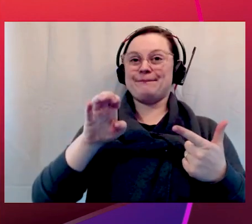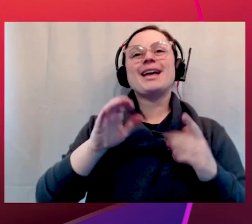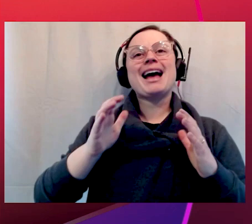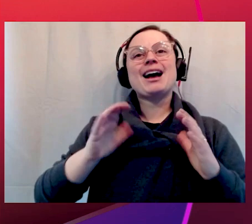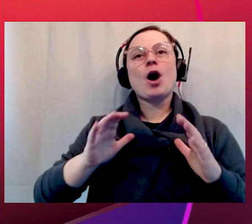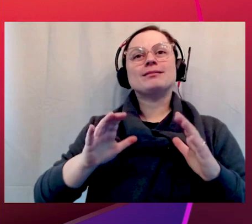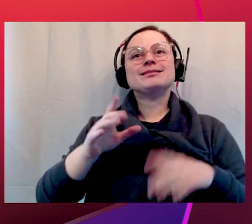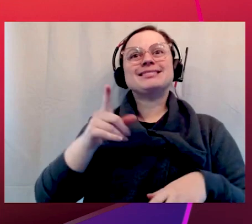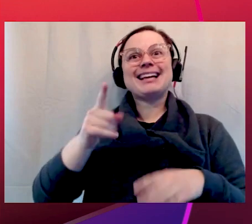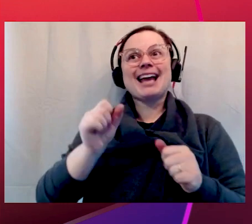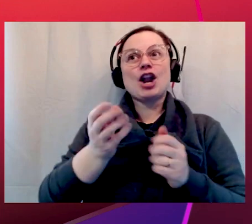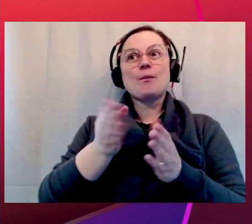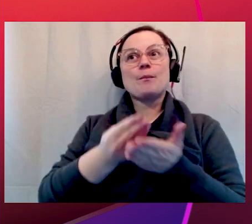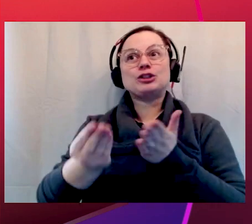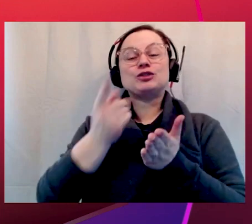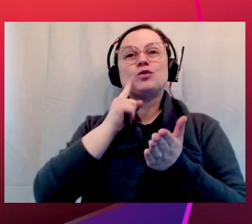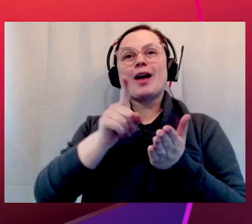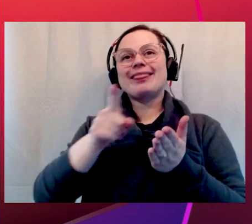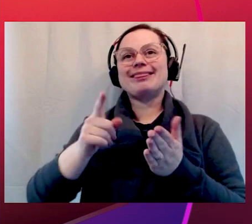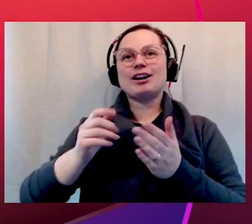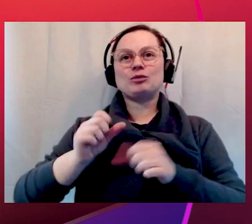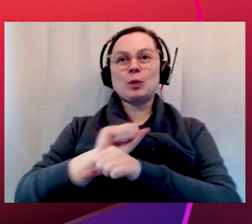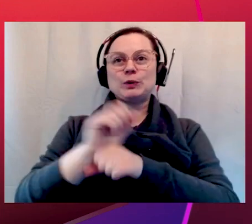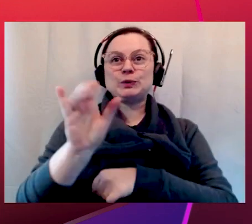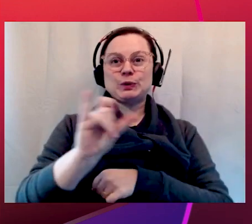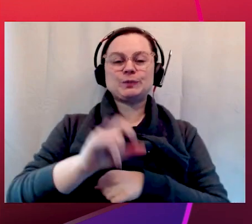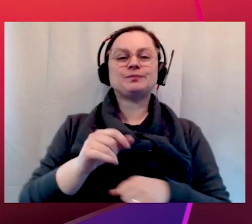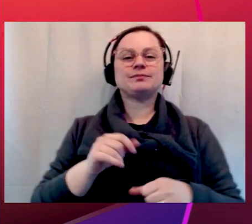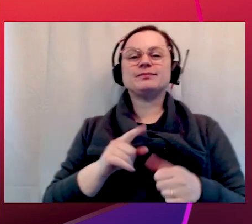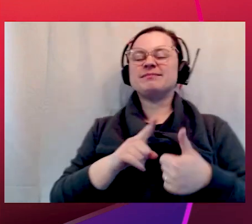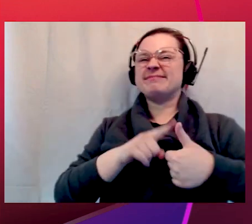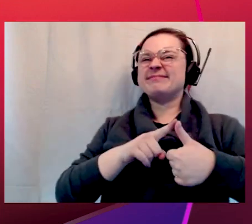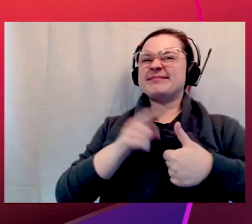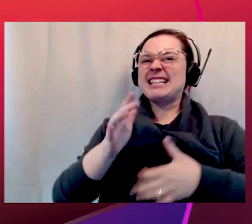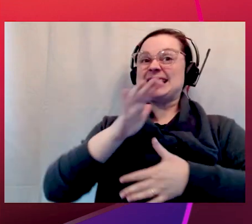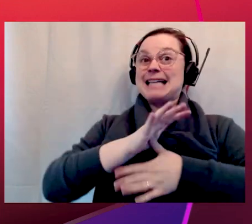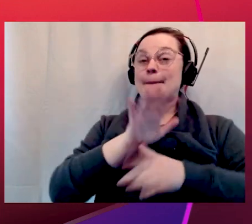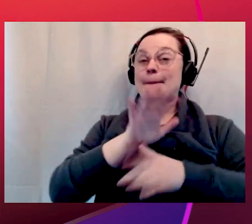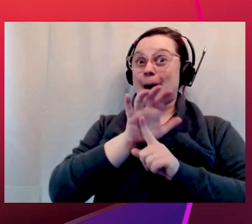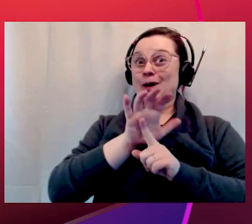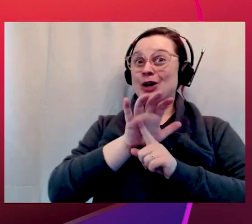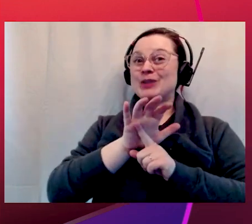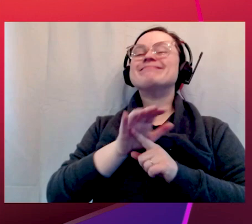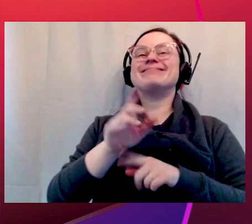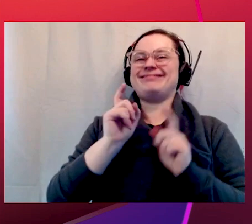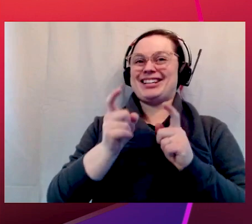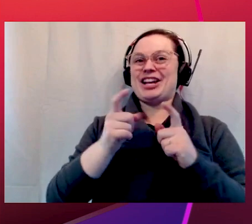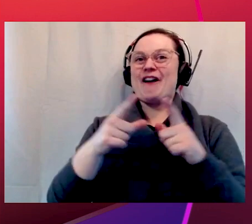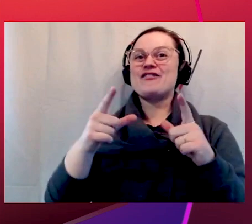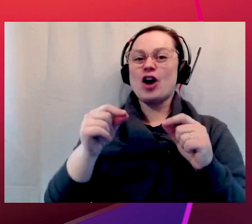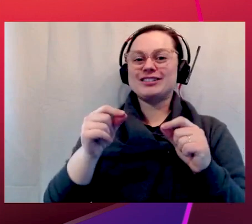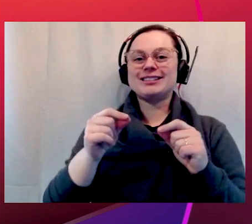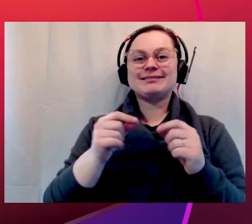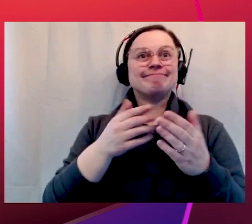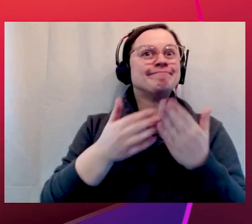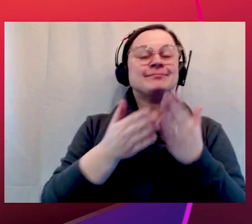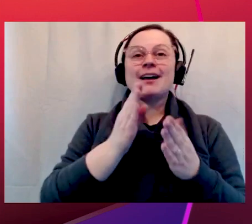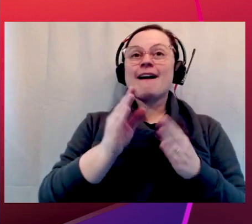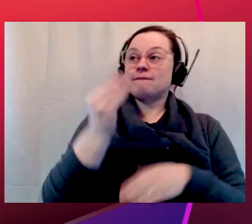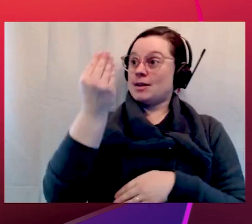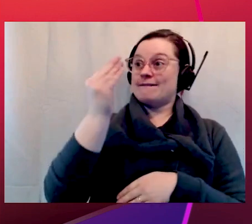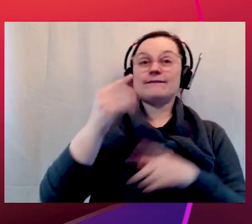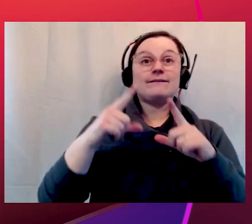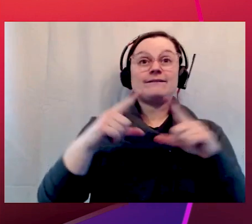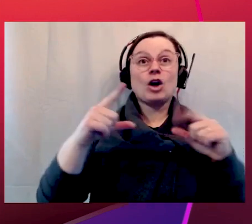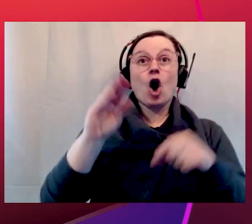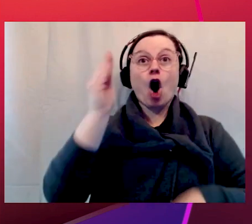incentives program. And then just gift cards is probably our main product that we go with for customers to buy. So whether it's a physical gift card or a digital gift